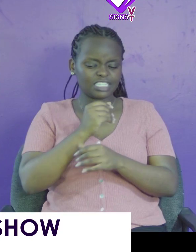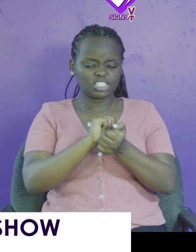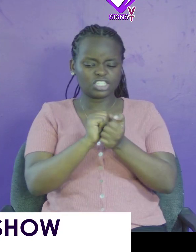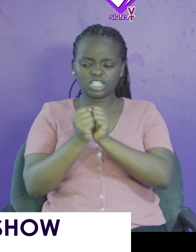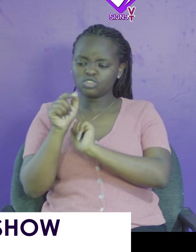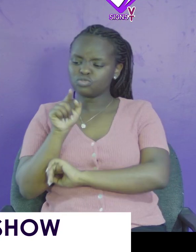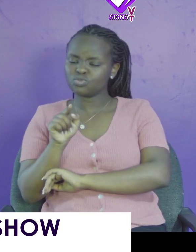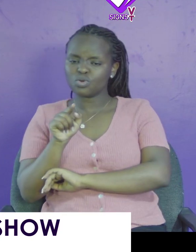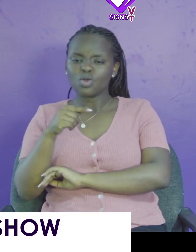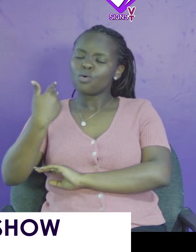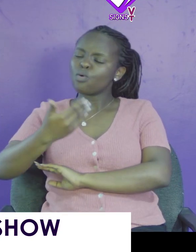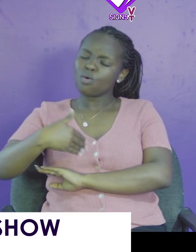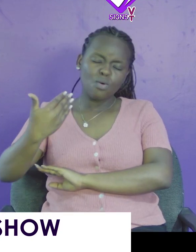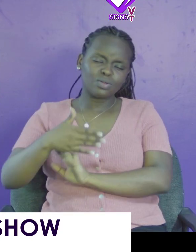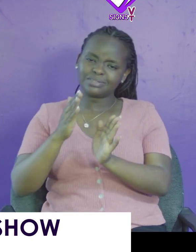will always be a man.